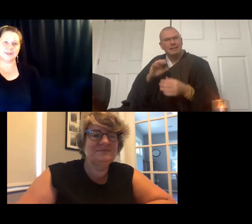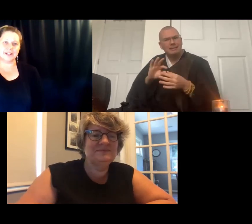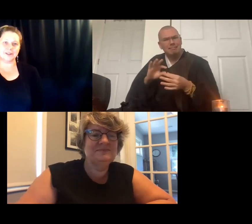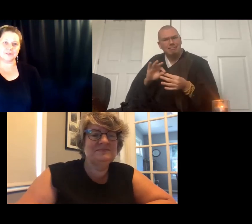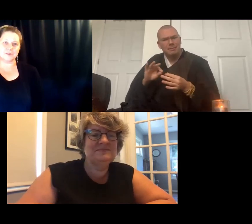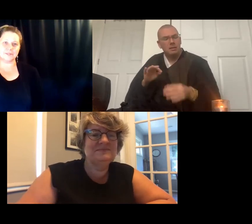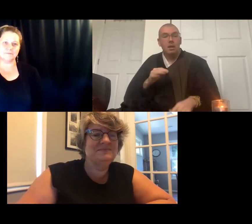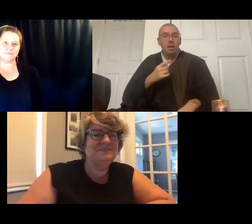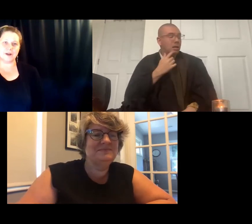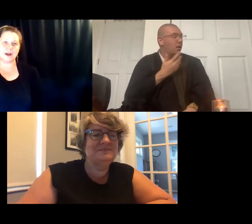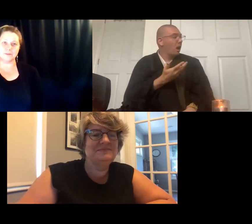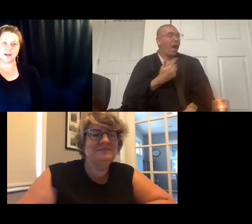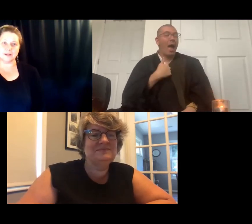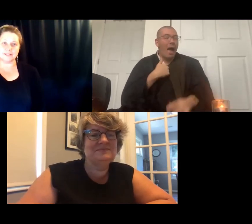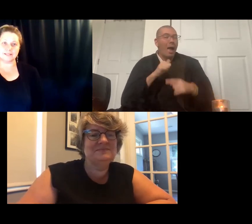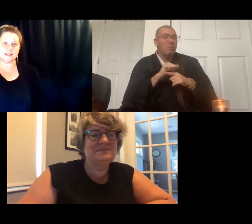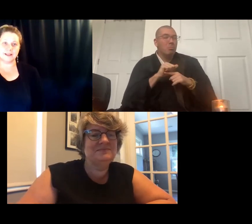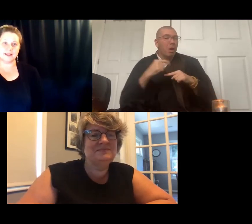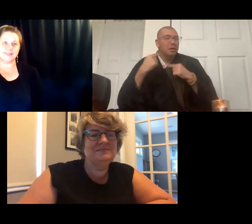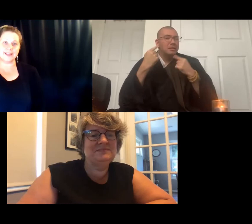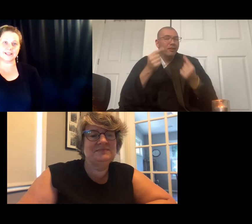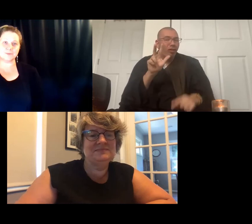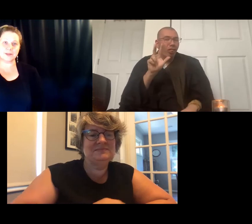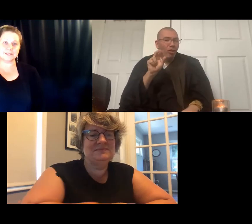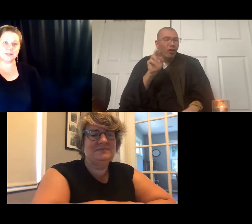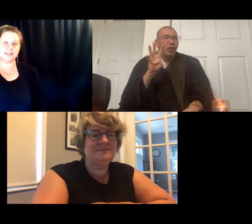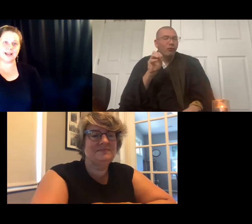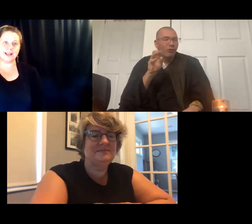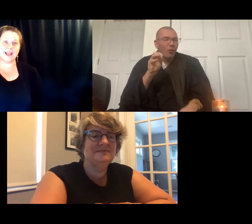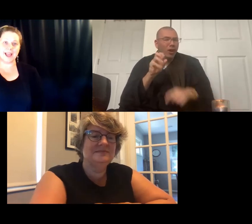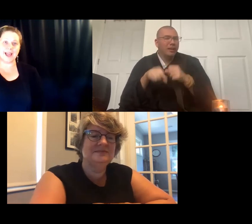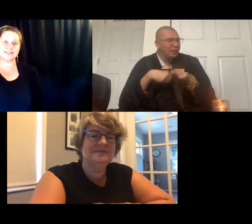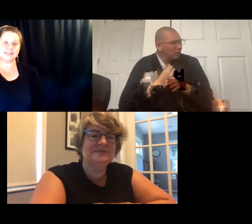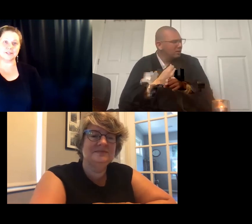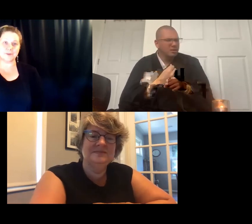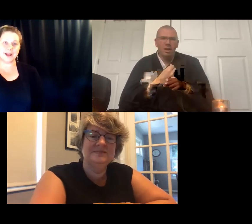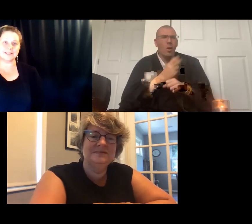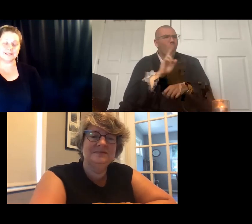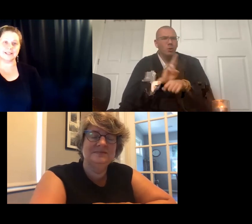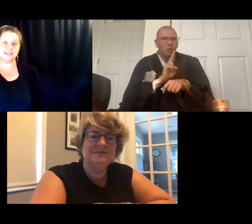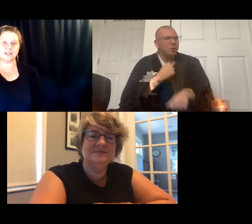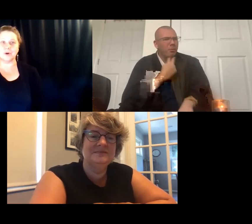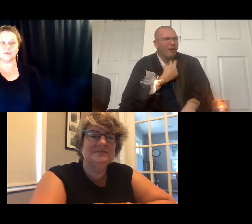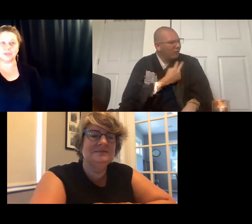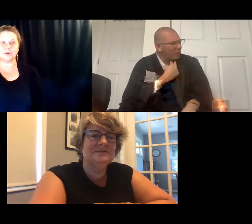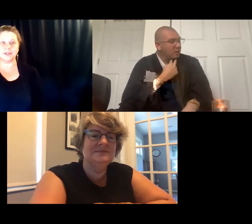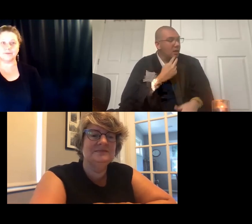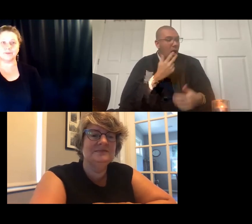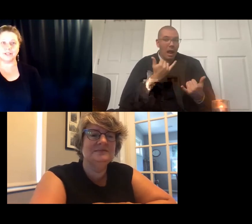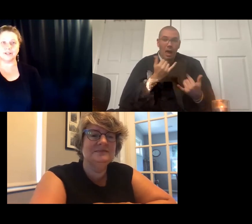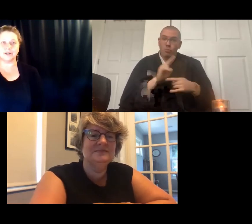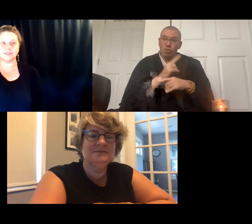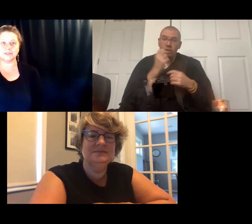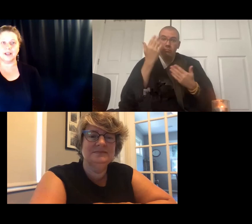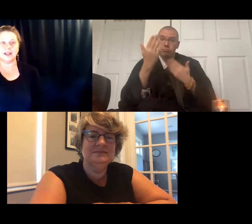And later I heard from some other monks, and they expressed to me that as they're practicing, over 30 and